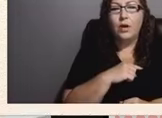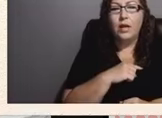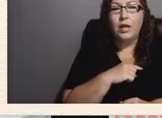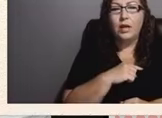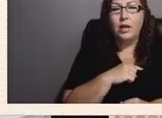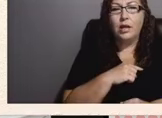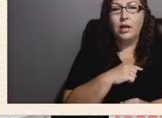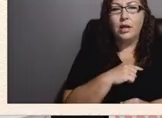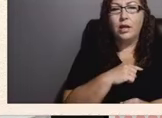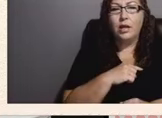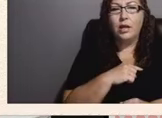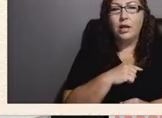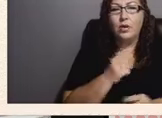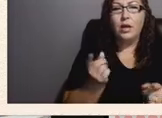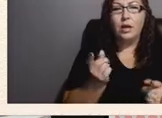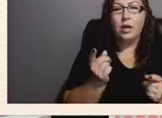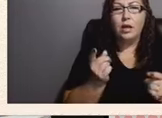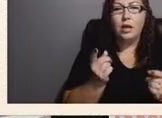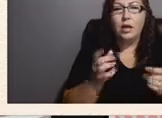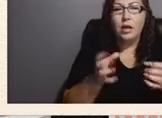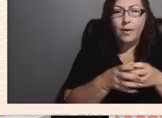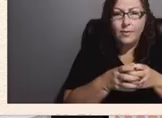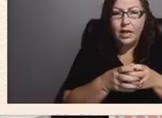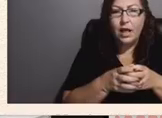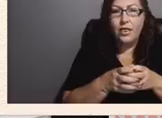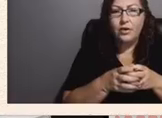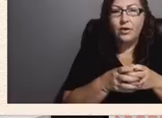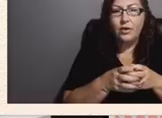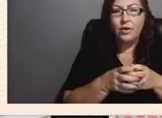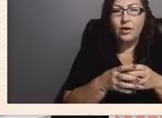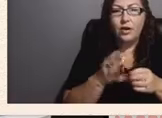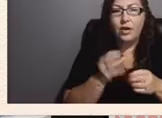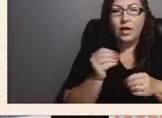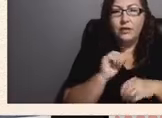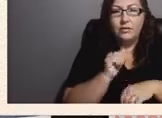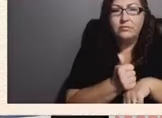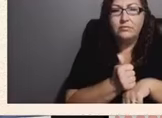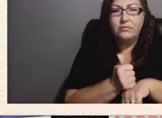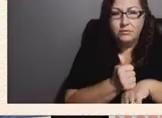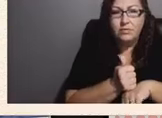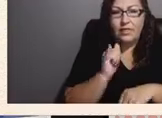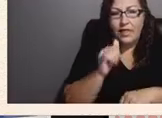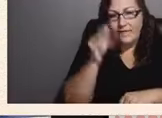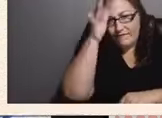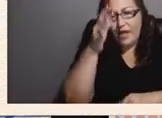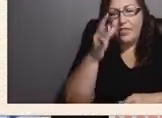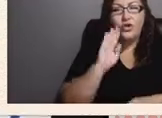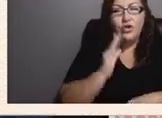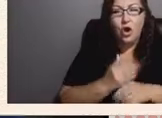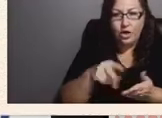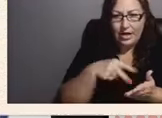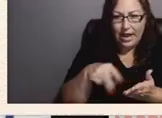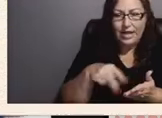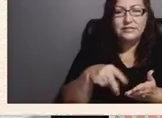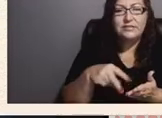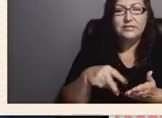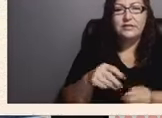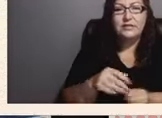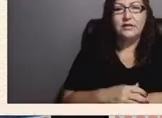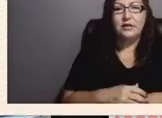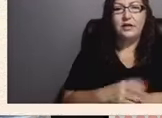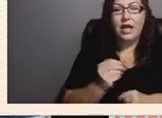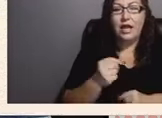come together with schools to put on this father dance, and I'm